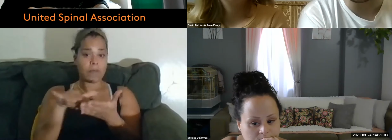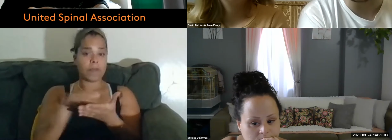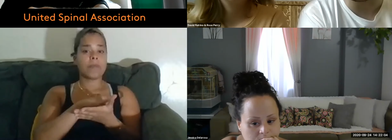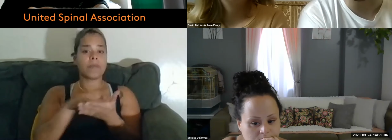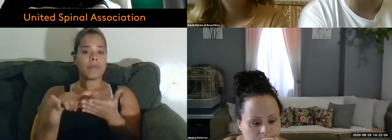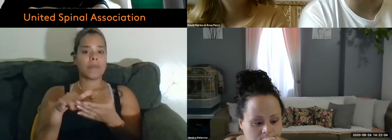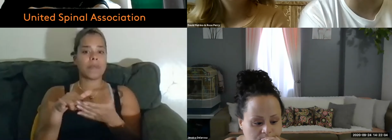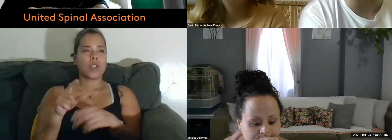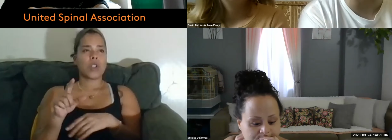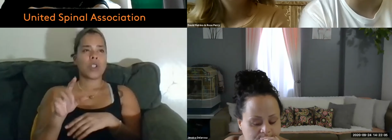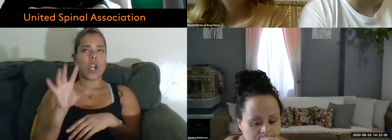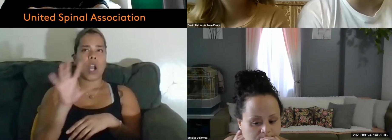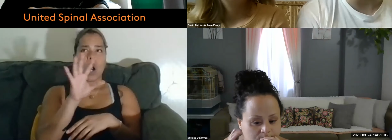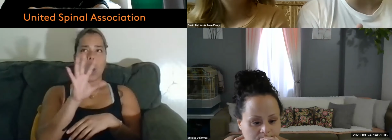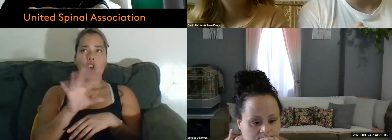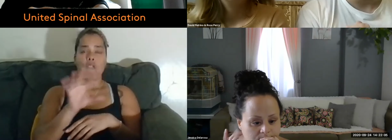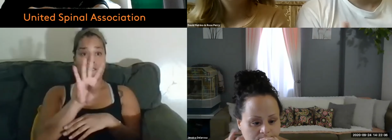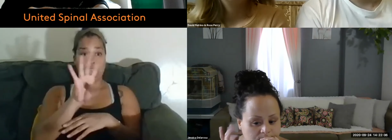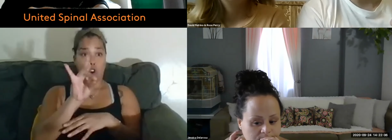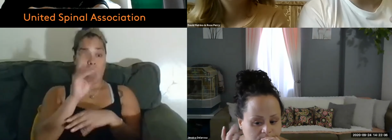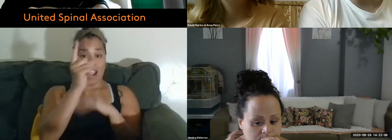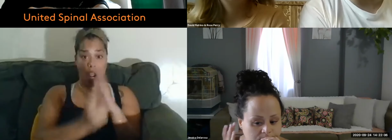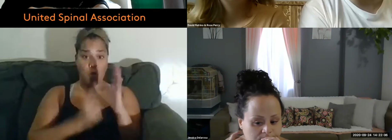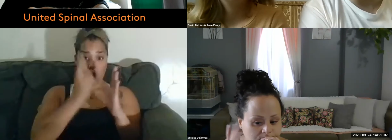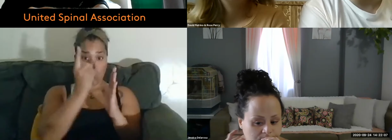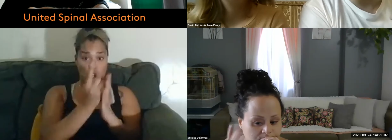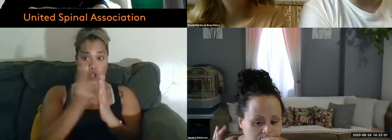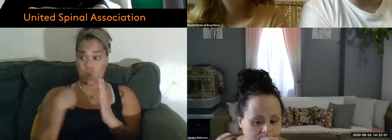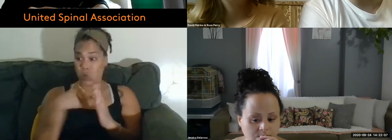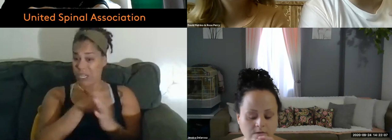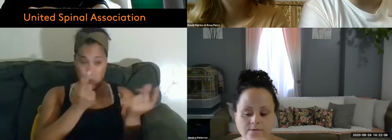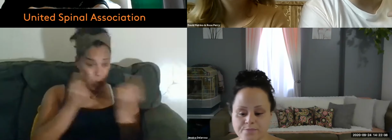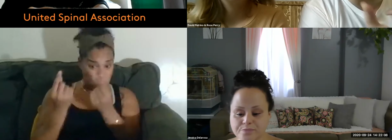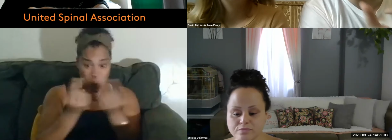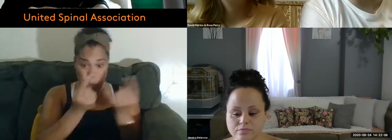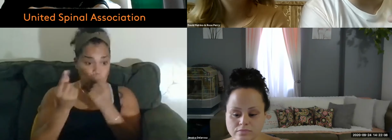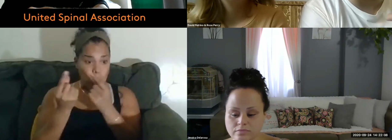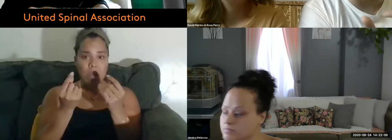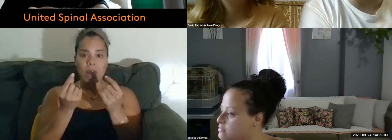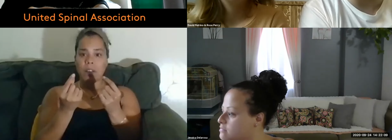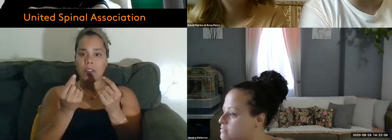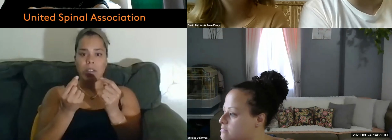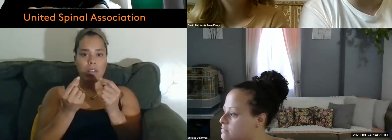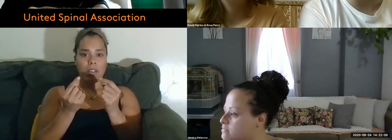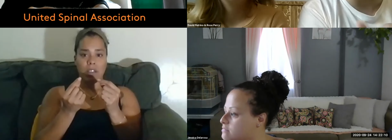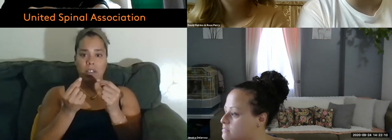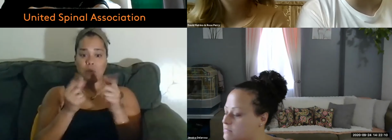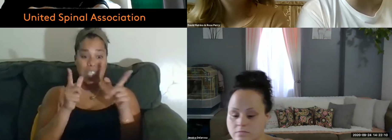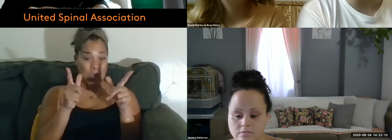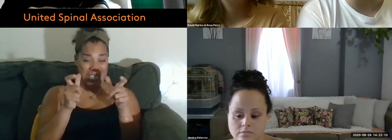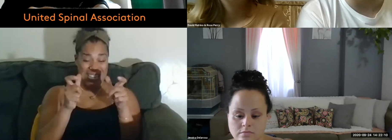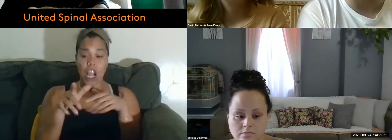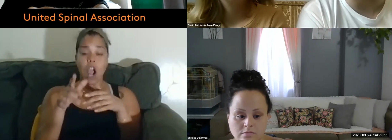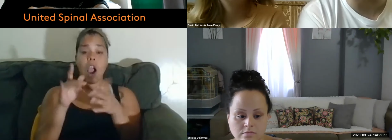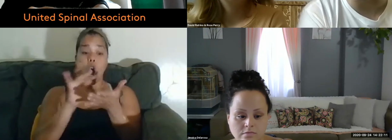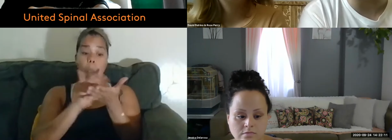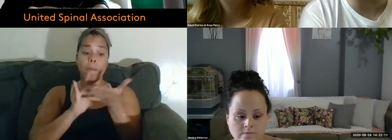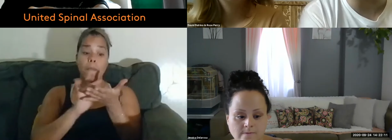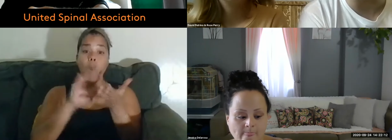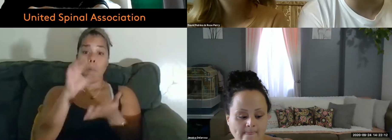about 48 hours, what we did was we quickly took a mobile application that we were using to